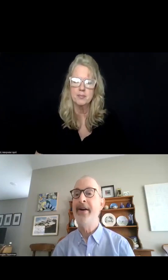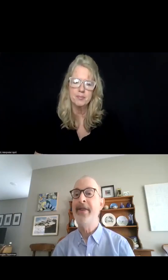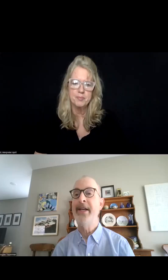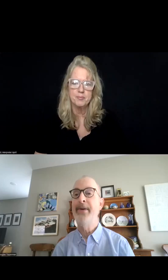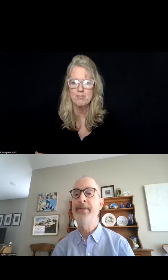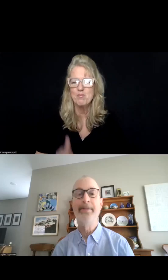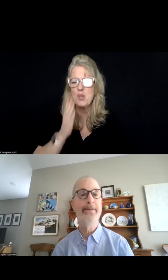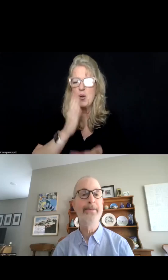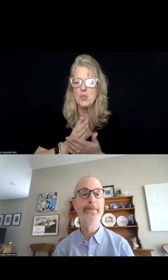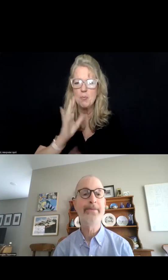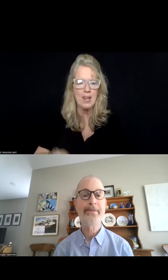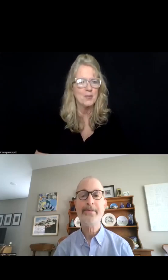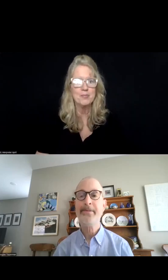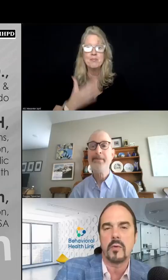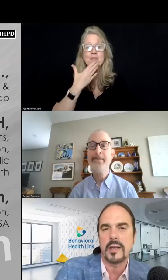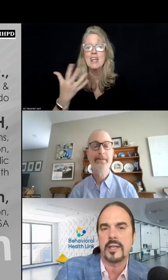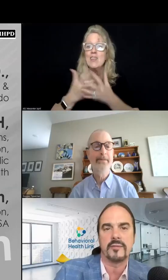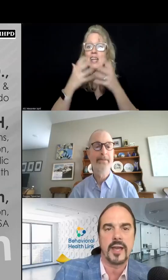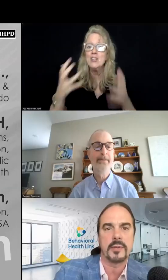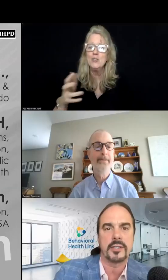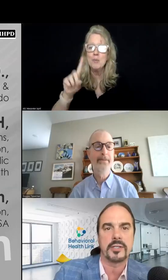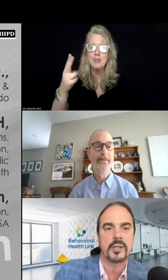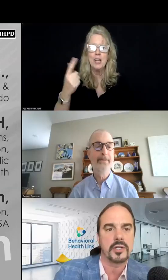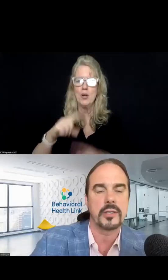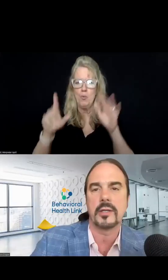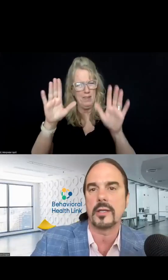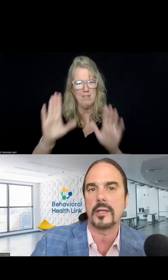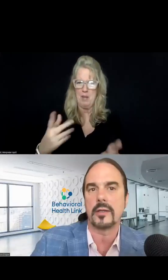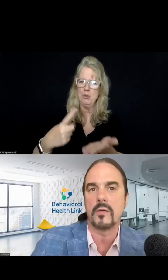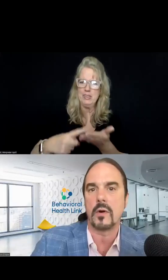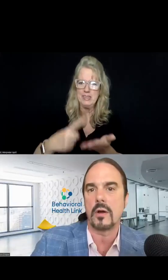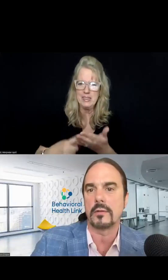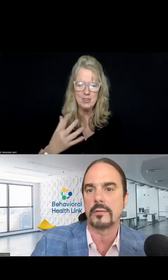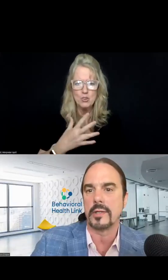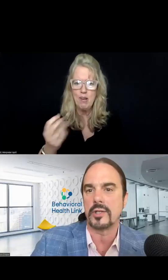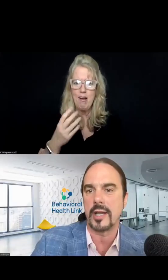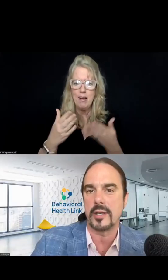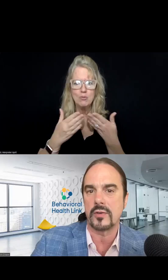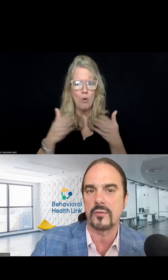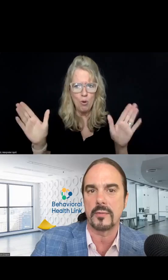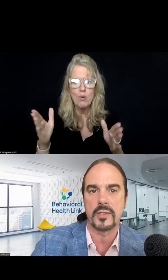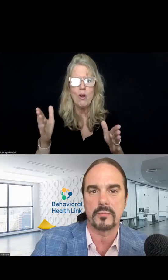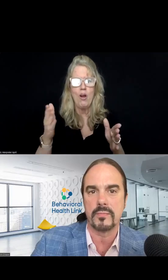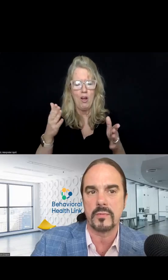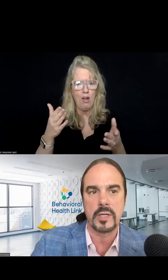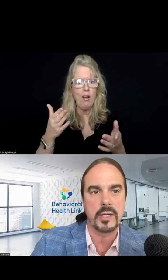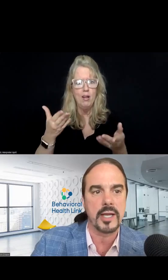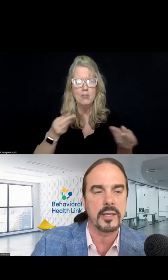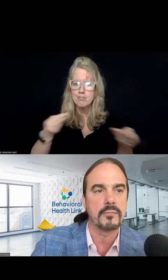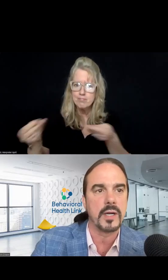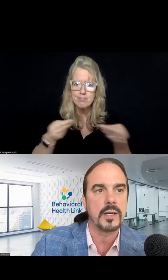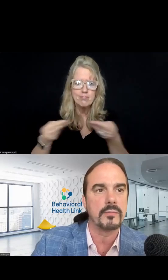end there. Thank you. Thank you so much, Doug. What a fabulous discussion and overall exchange from this